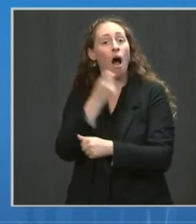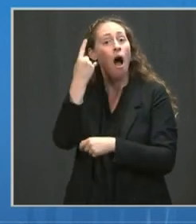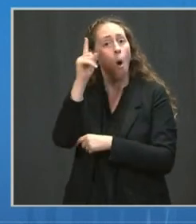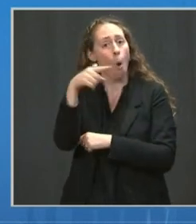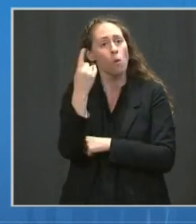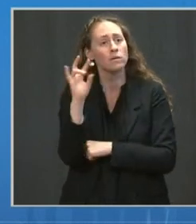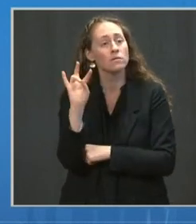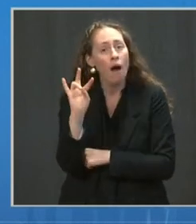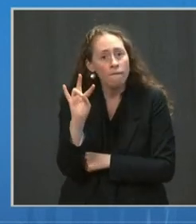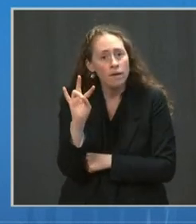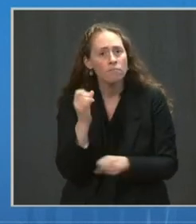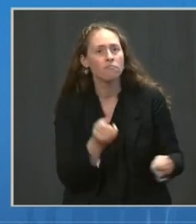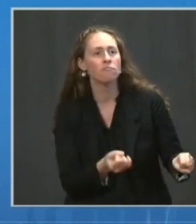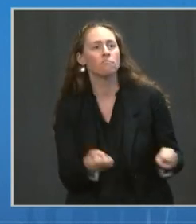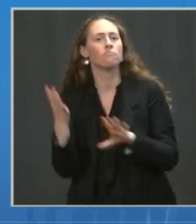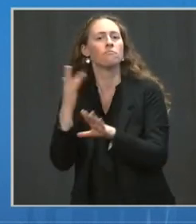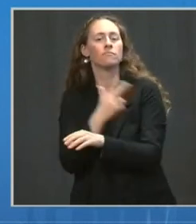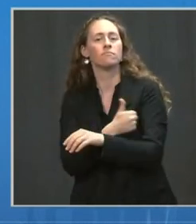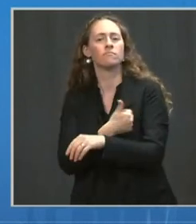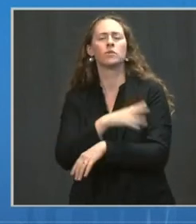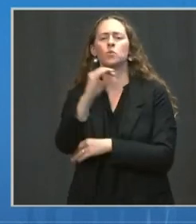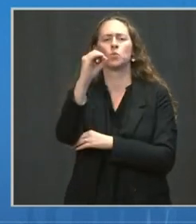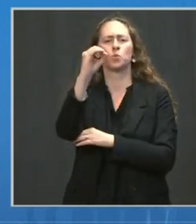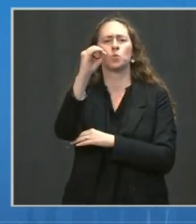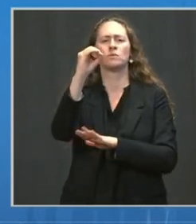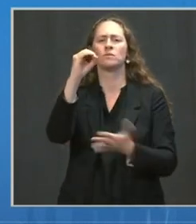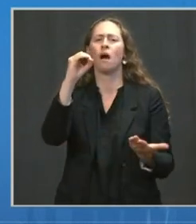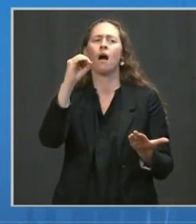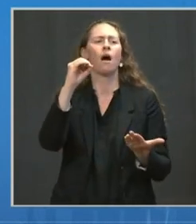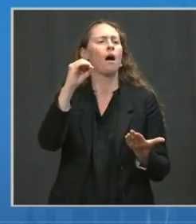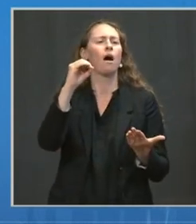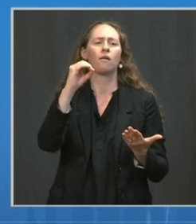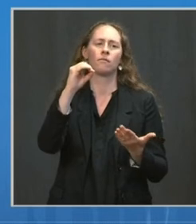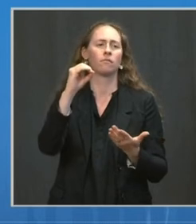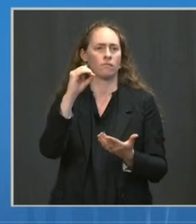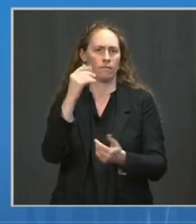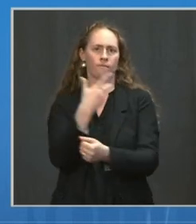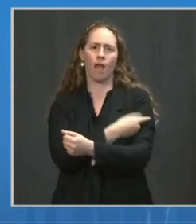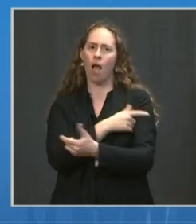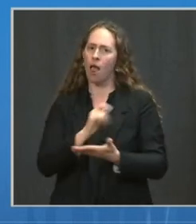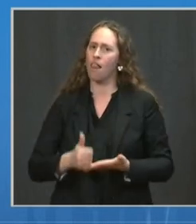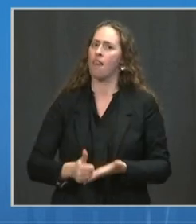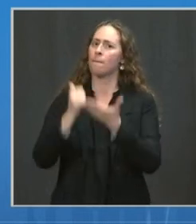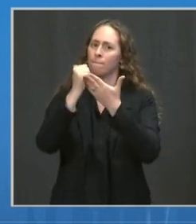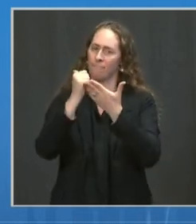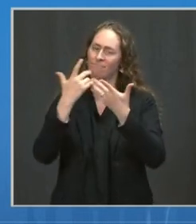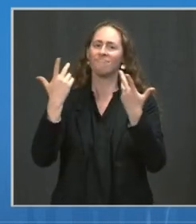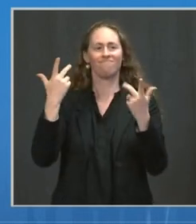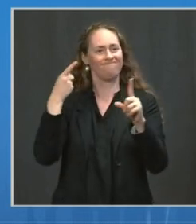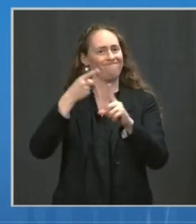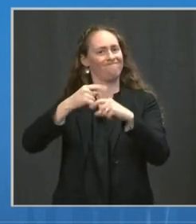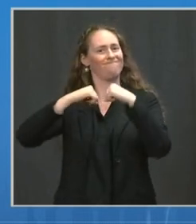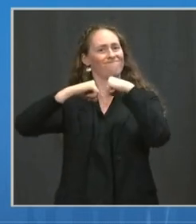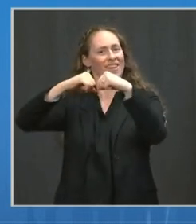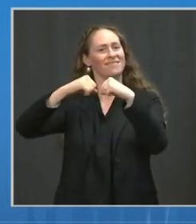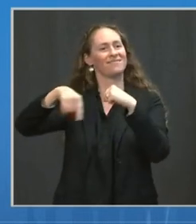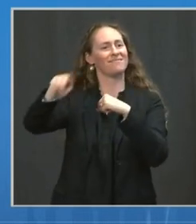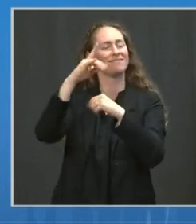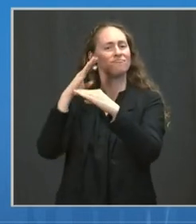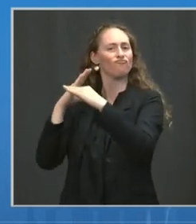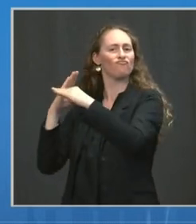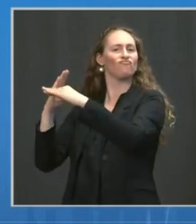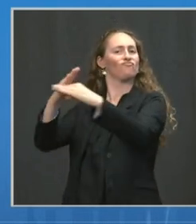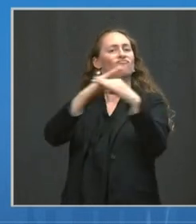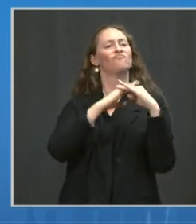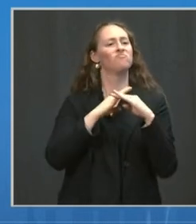and no deaths. Our vaccines did exactly what they were supposed to do, prevent severe disease,